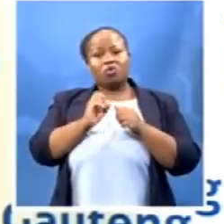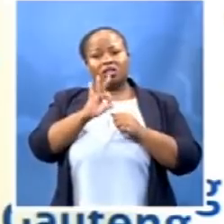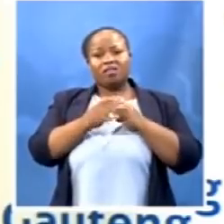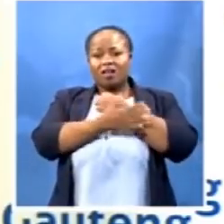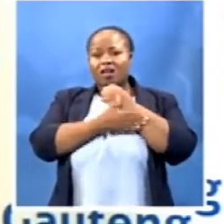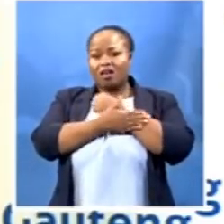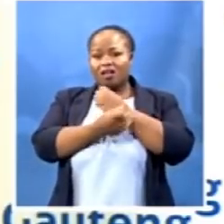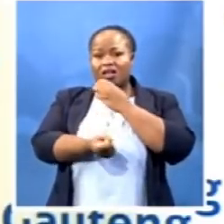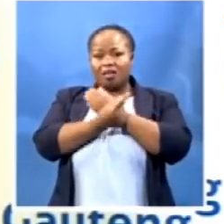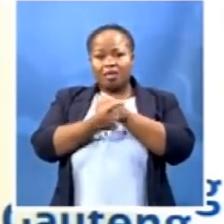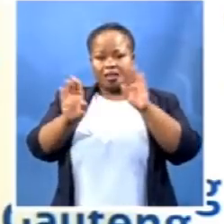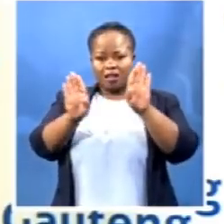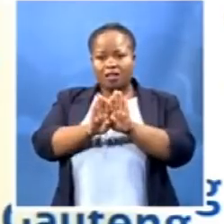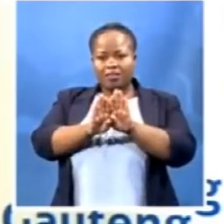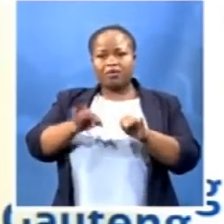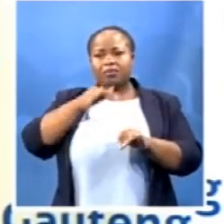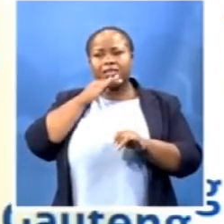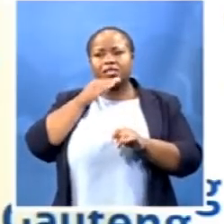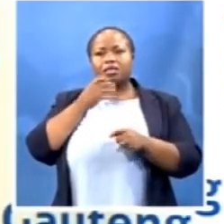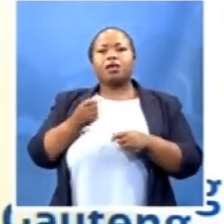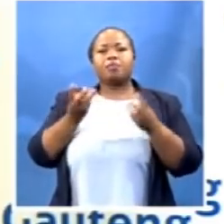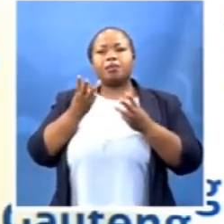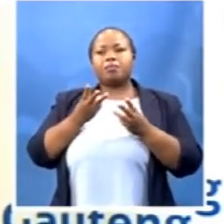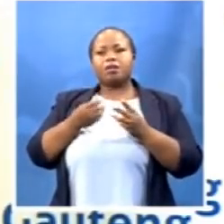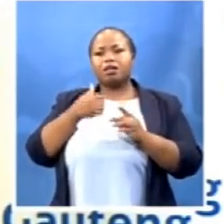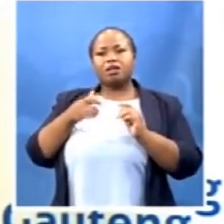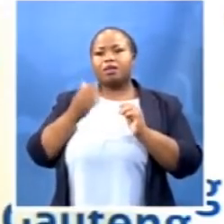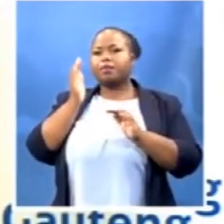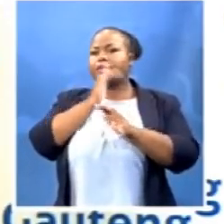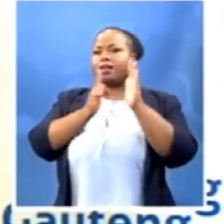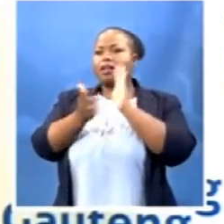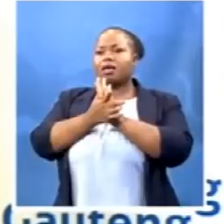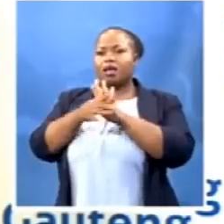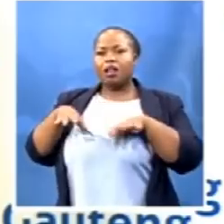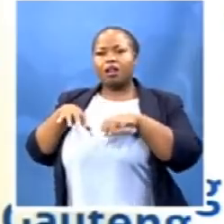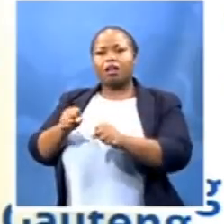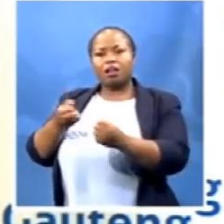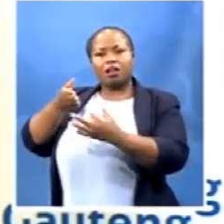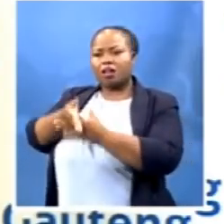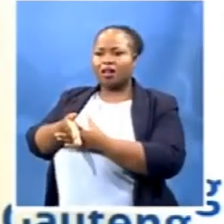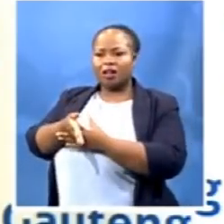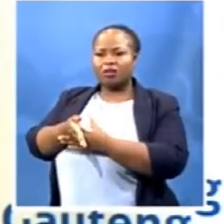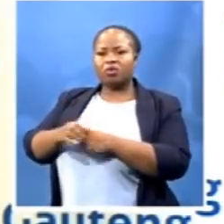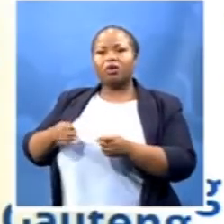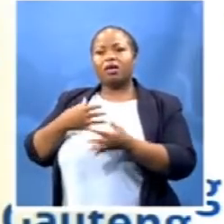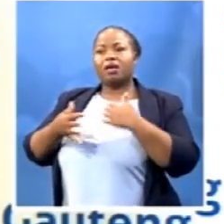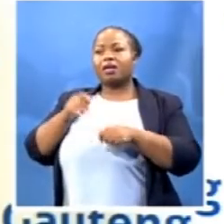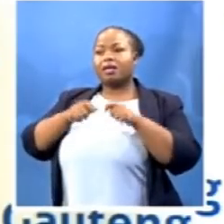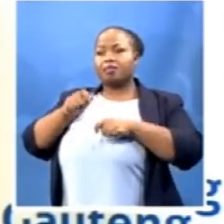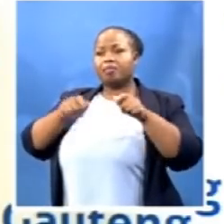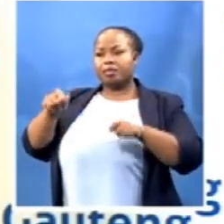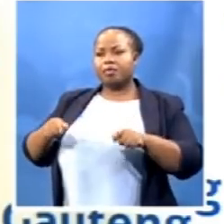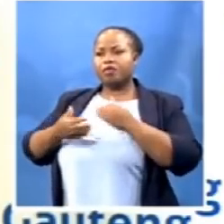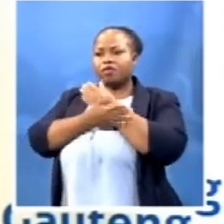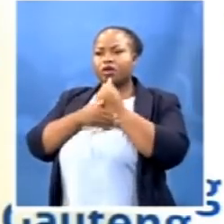land illegally. So anybody who invades during lockdown, we are not going to say it's lockdown, we are waiting. No.